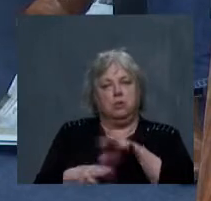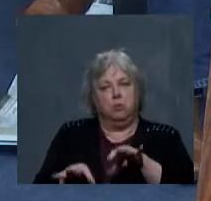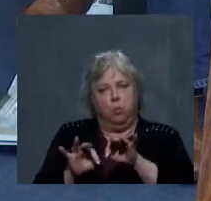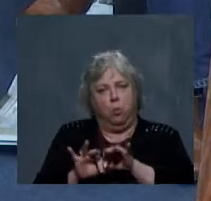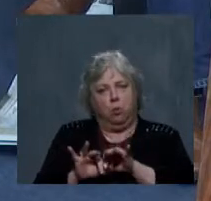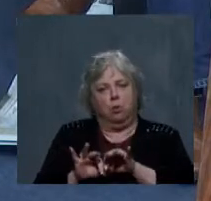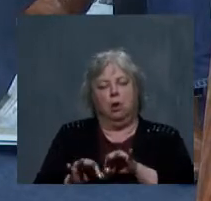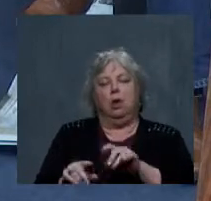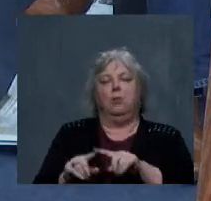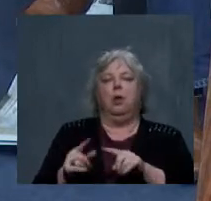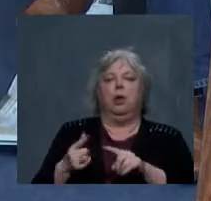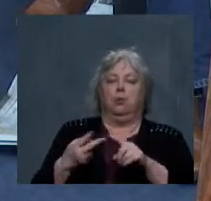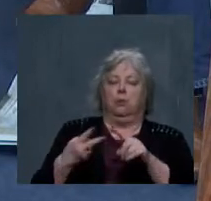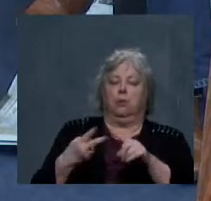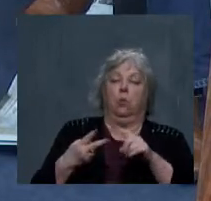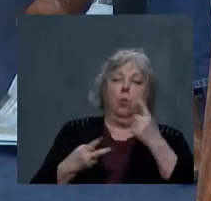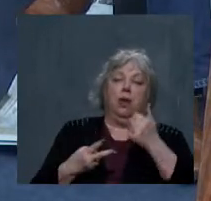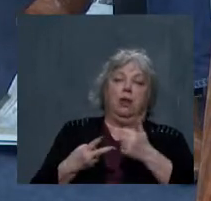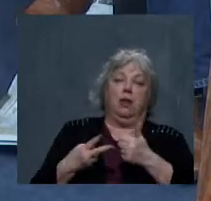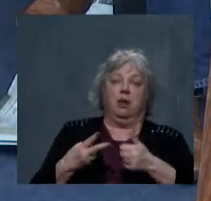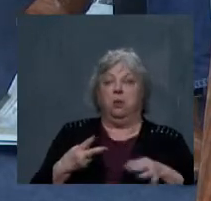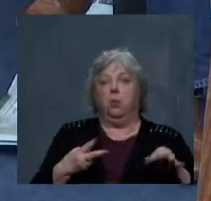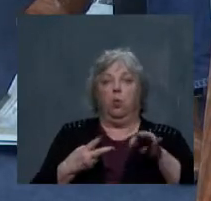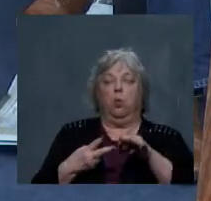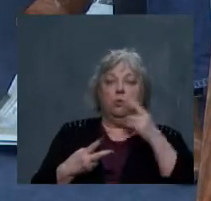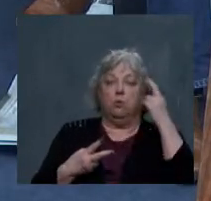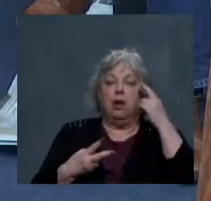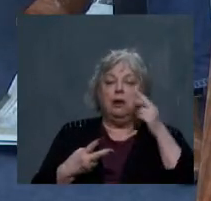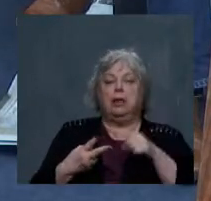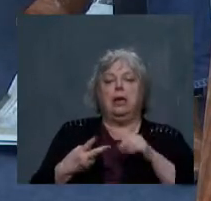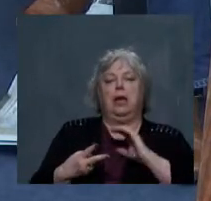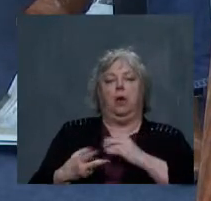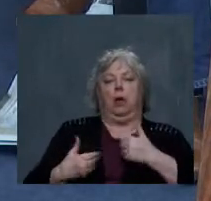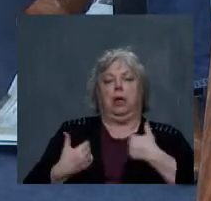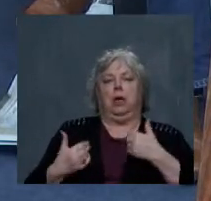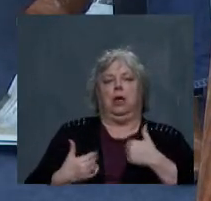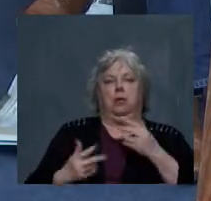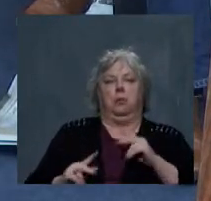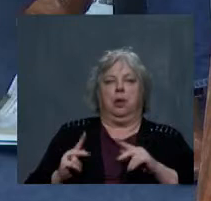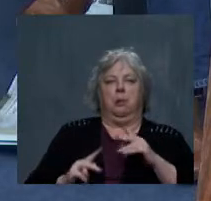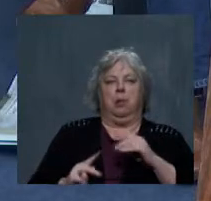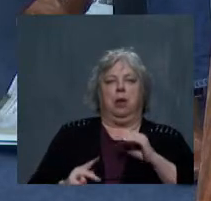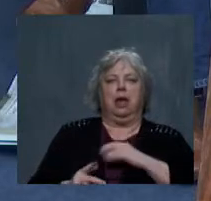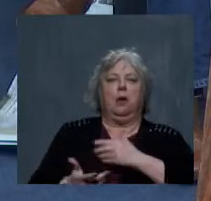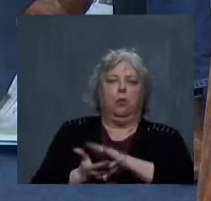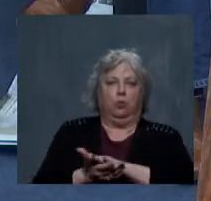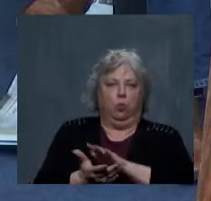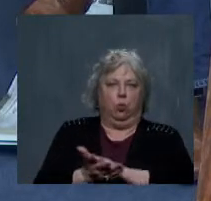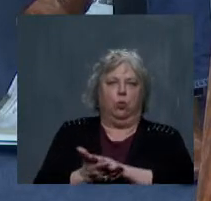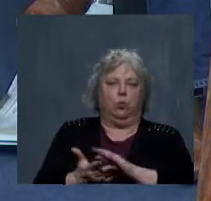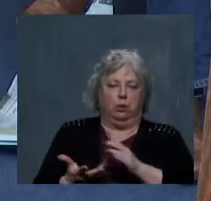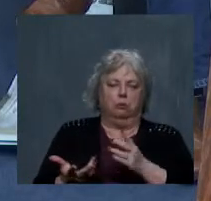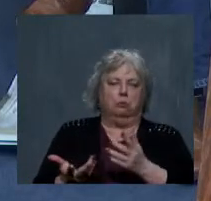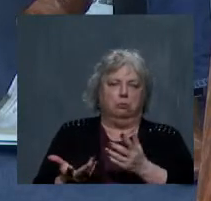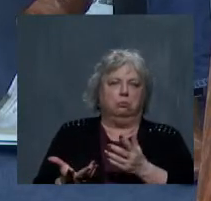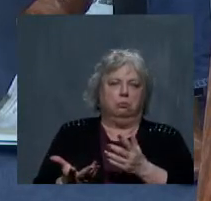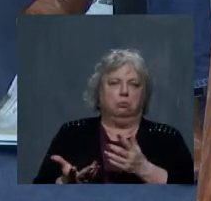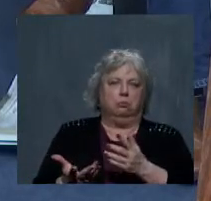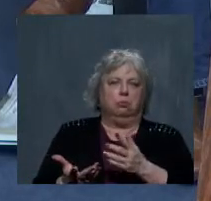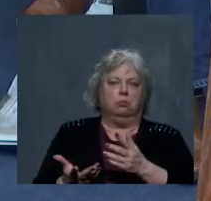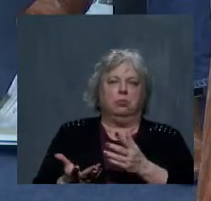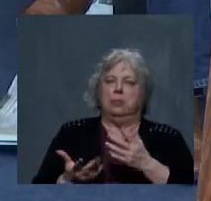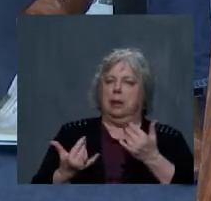the main reasons it's important, Chairman, is for our young people and our schools. You know, it's